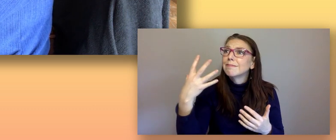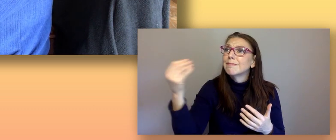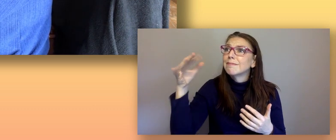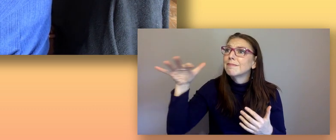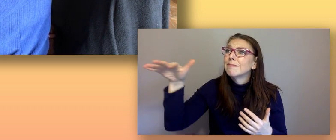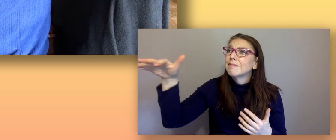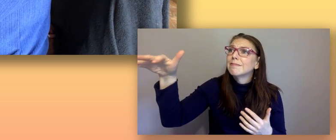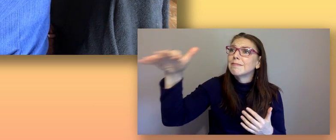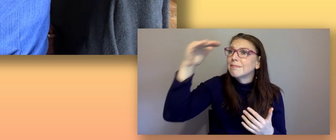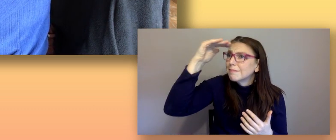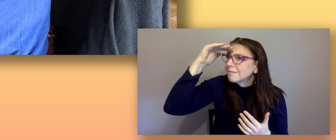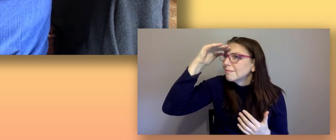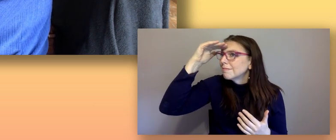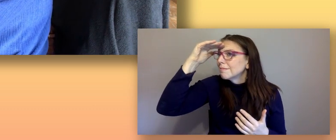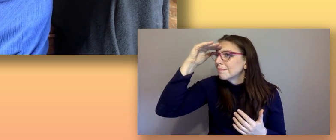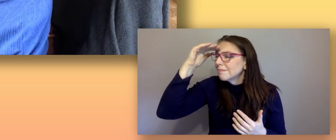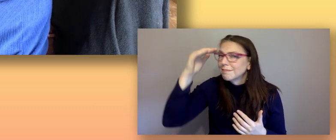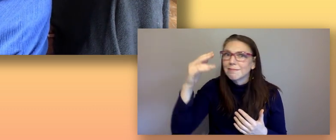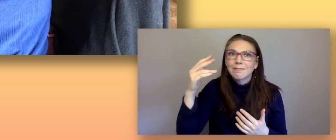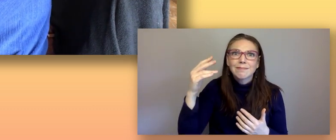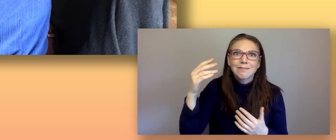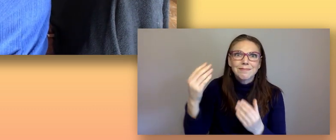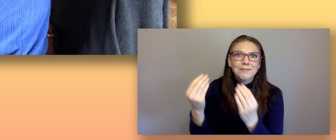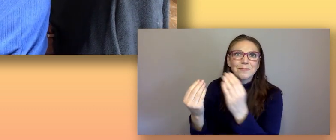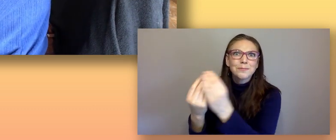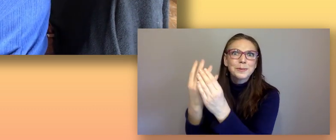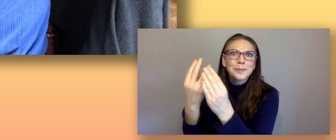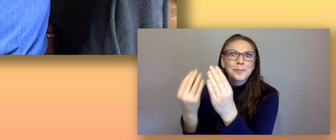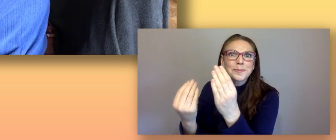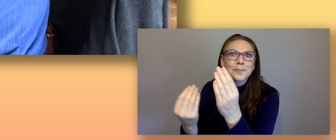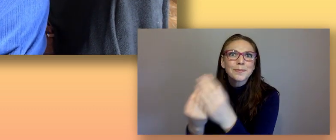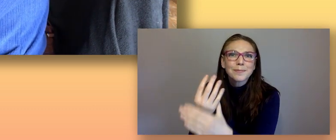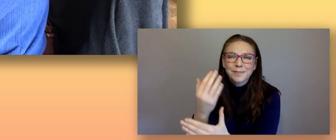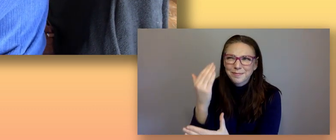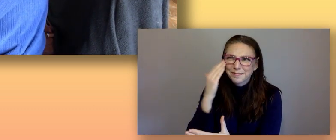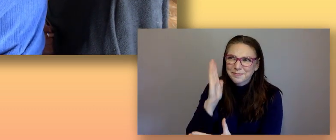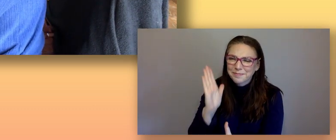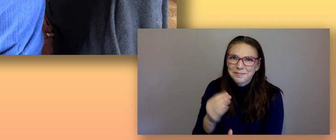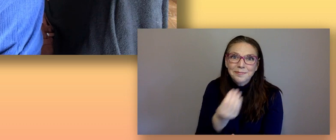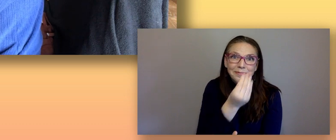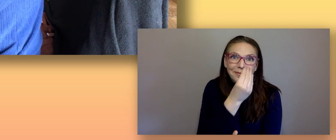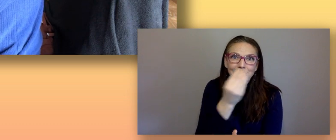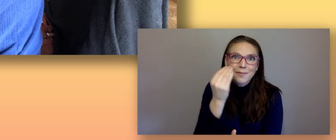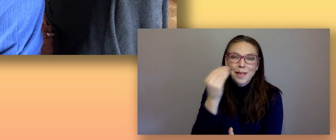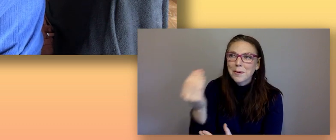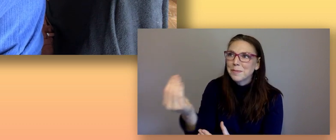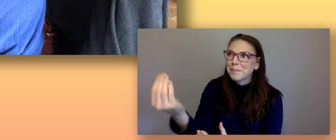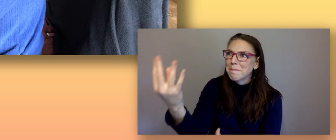Somewhere blue